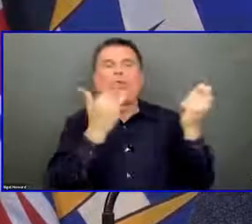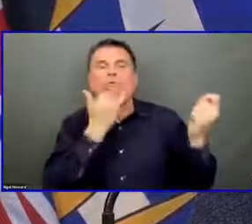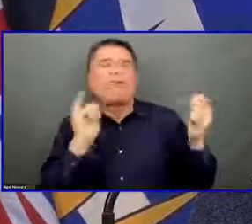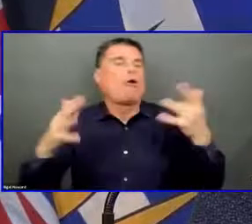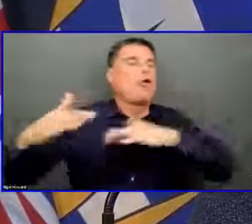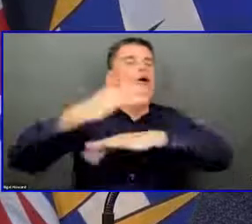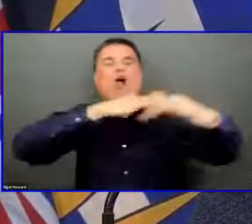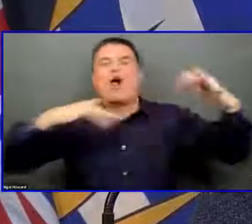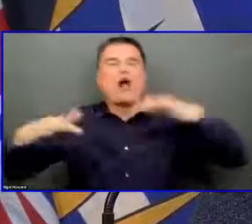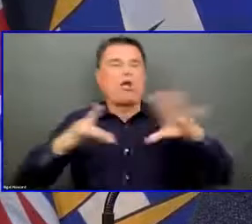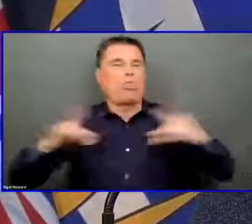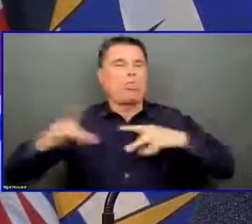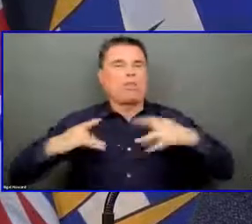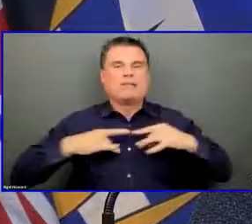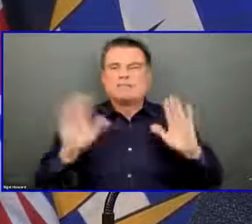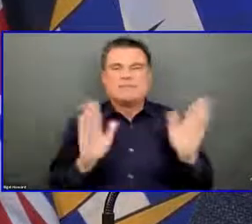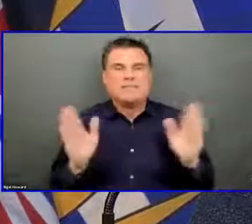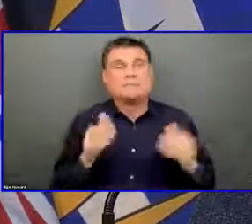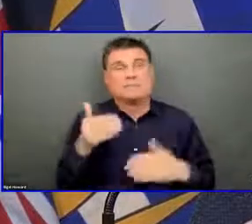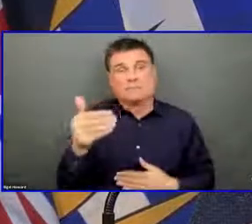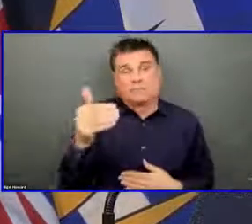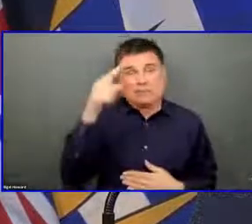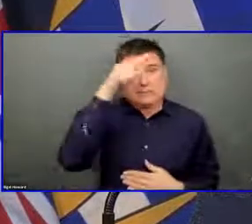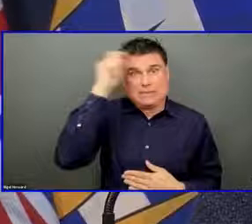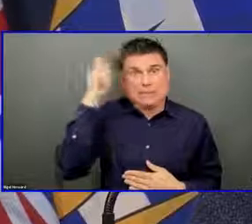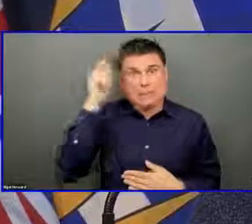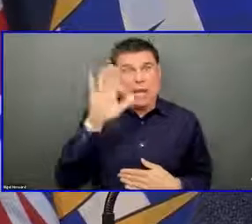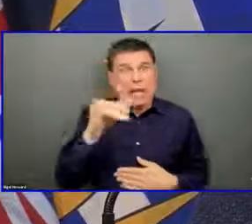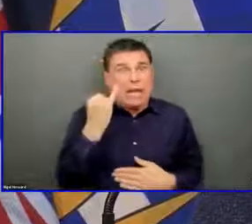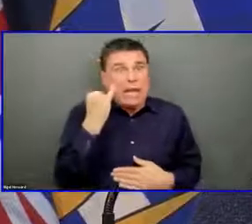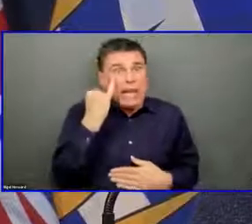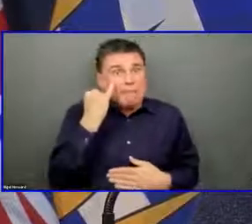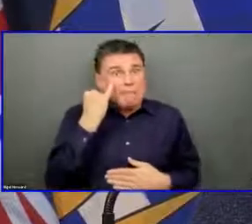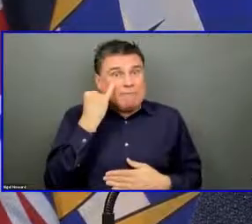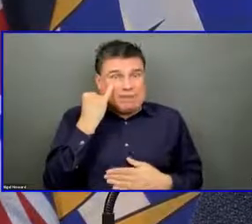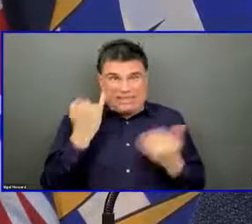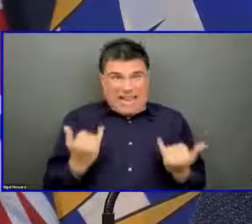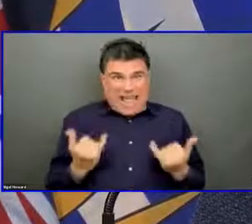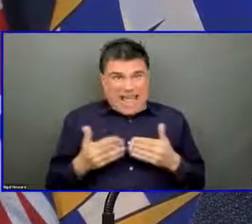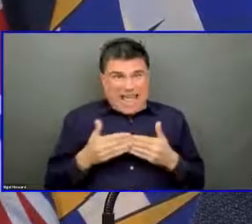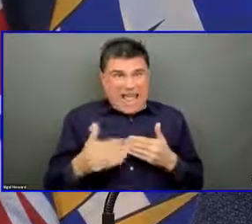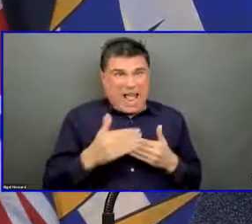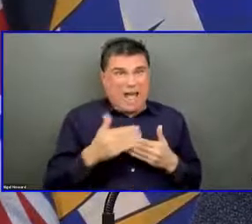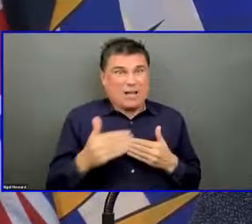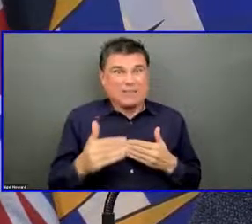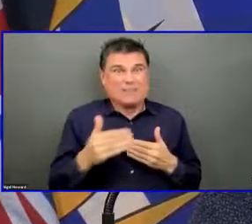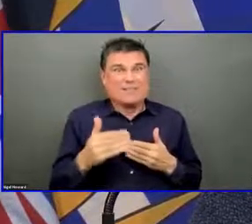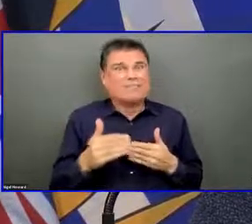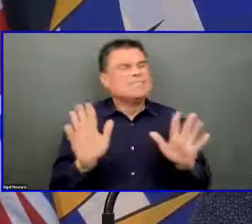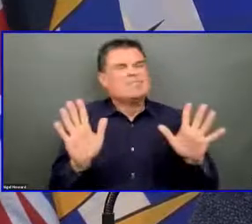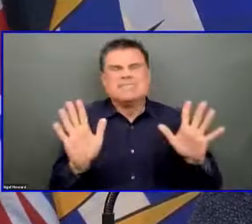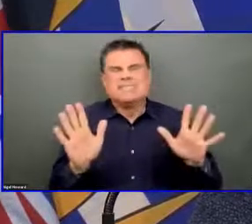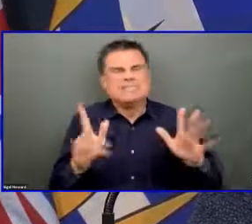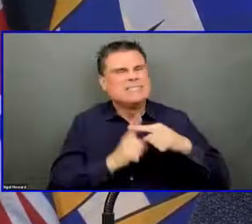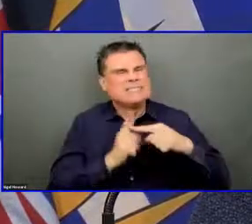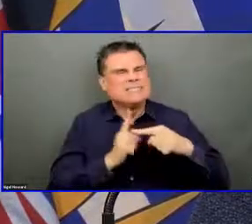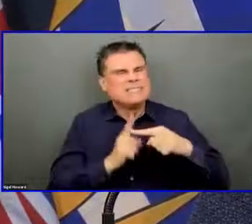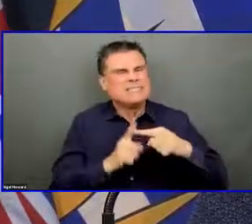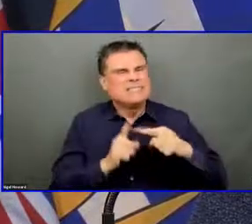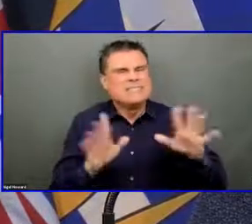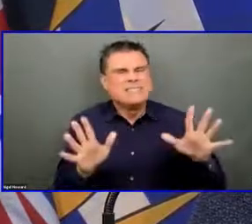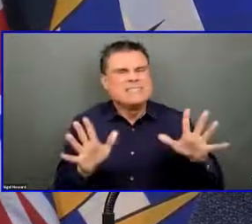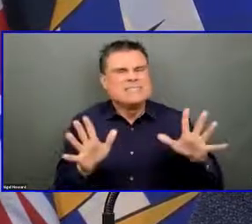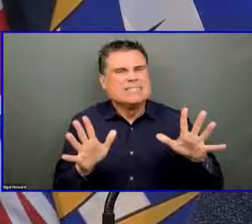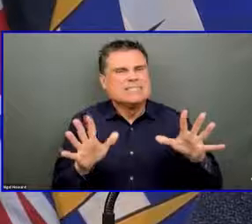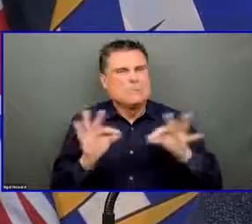We get through this next period of time, and we can make sure that more and more people in our communities are protected. By the time we get to